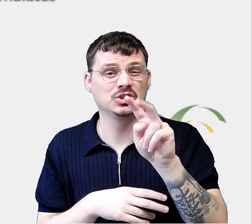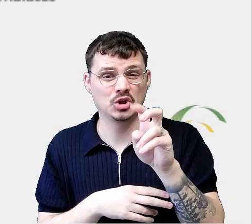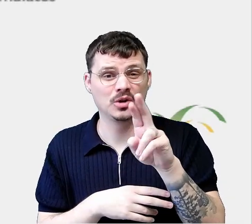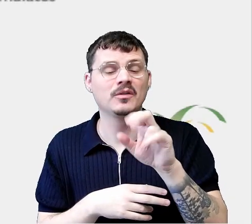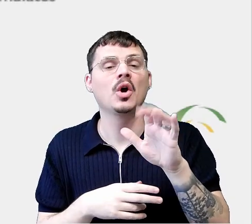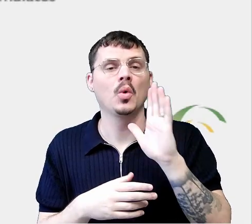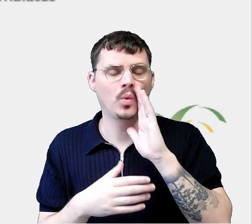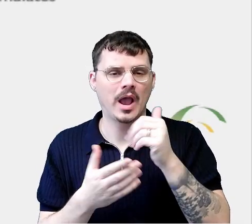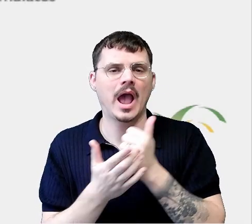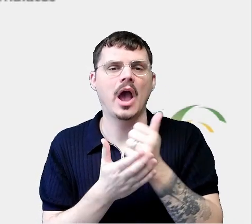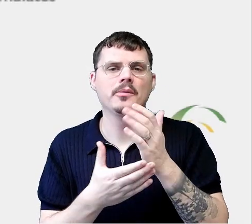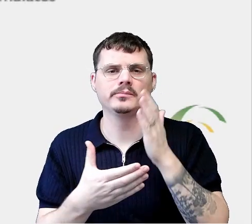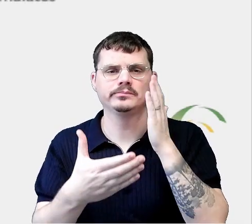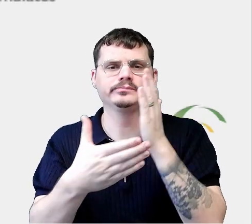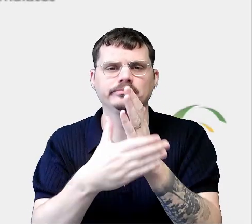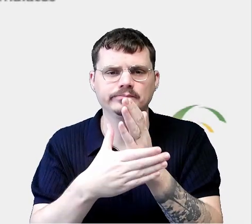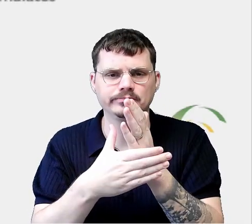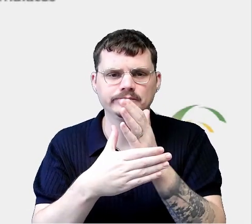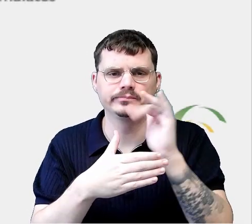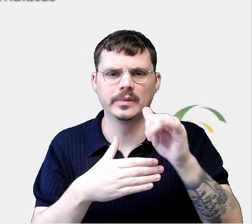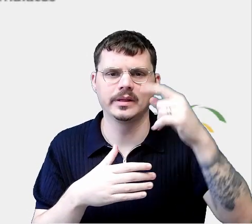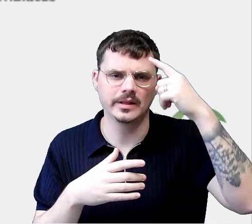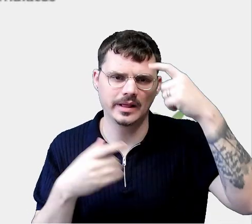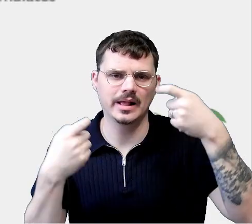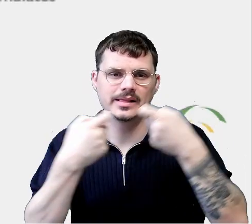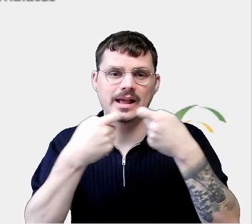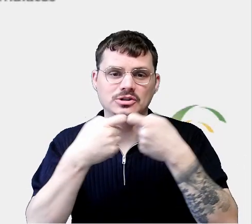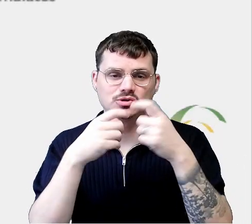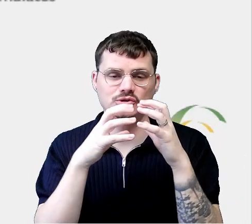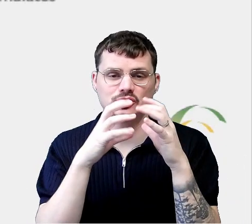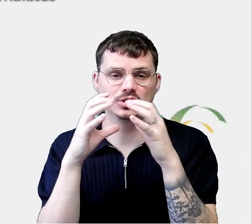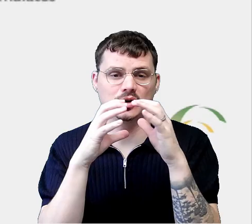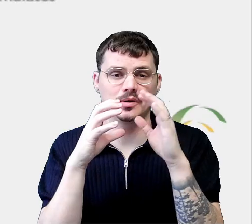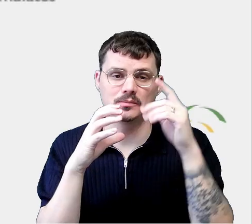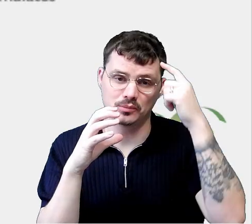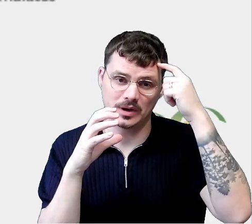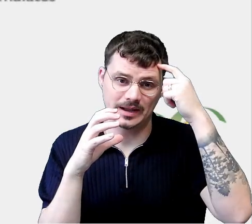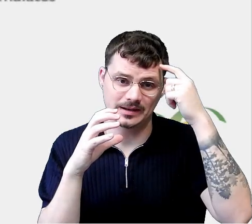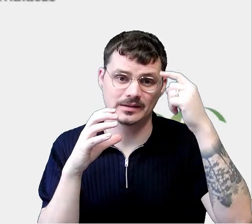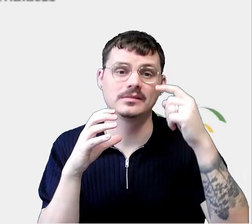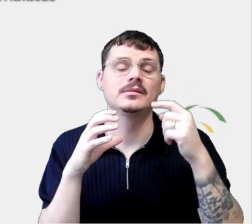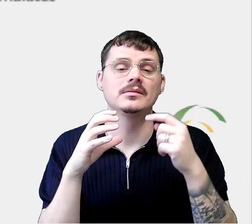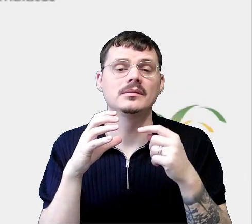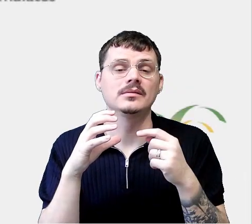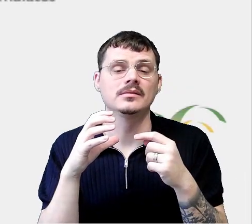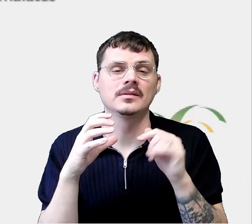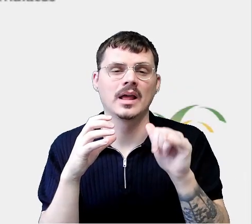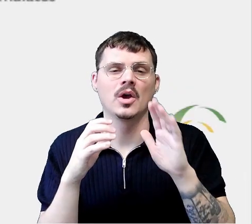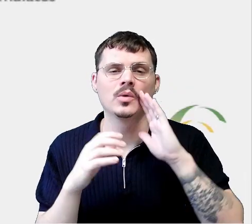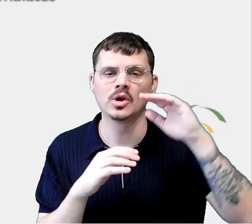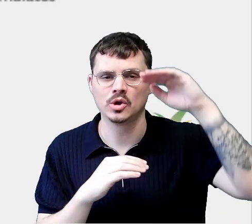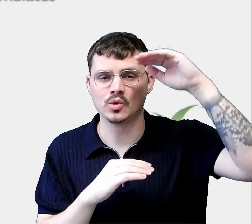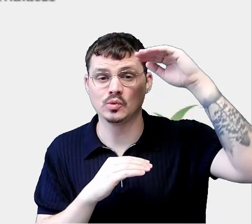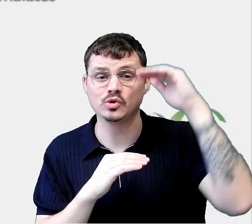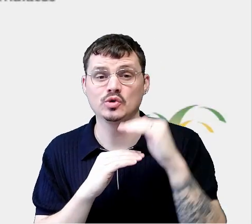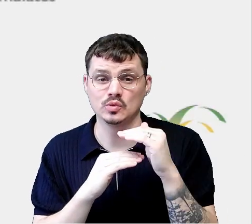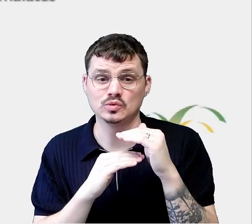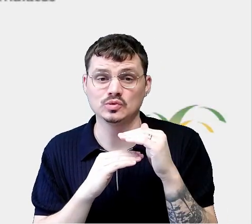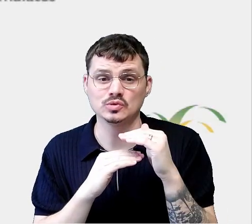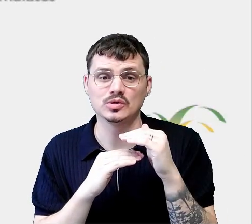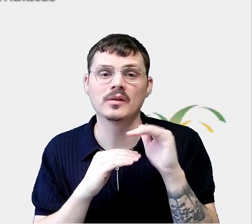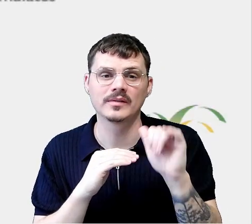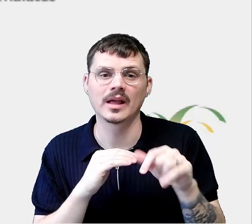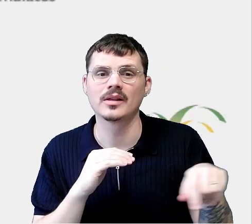disrupts abnormal electrical waveforms in the brain in a way that reduces the